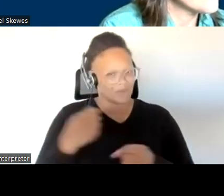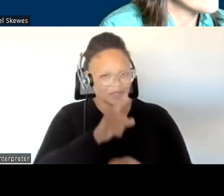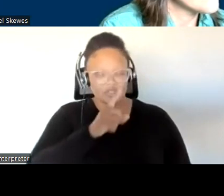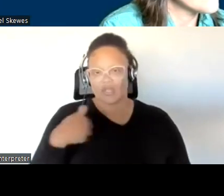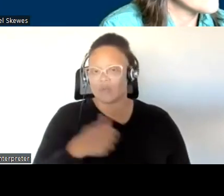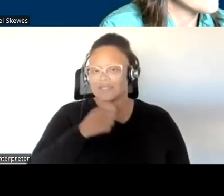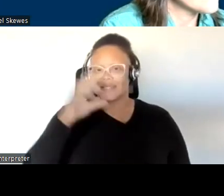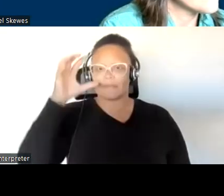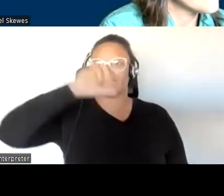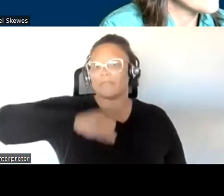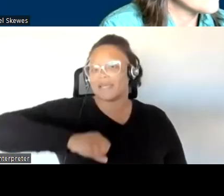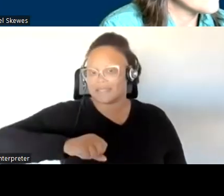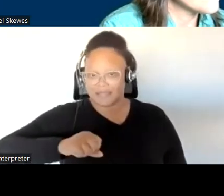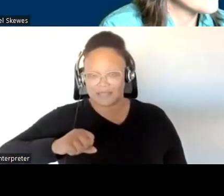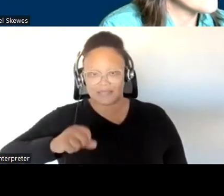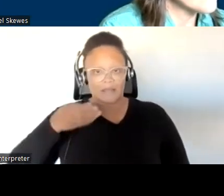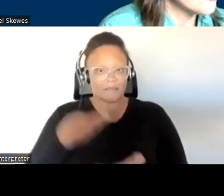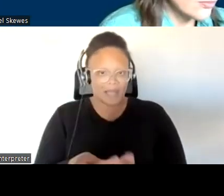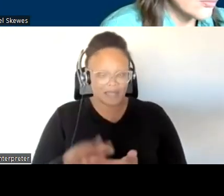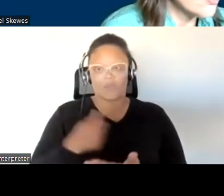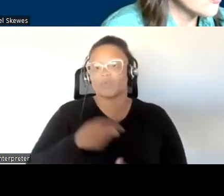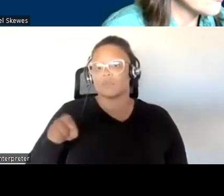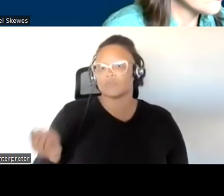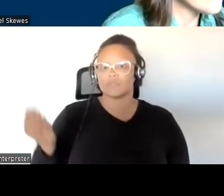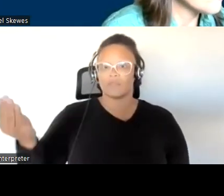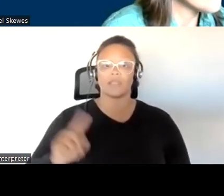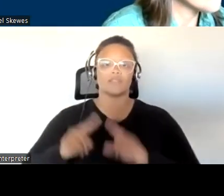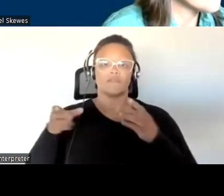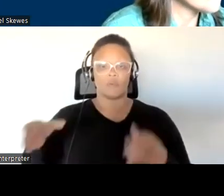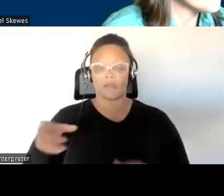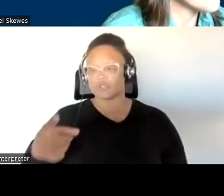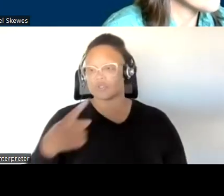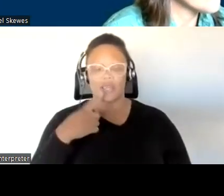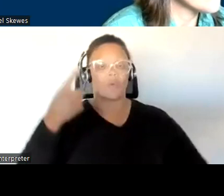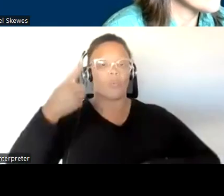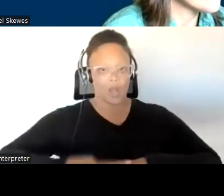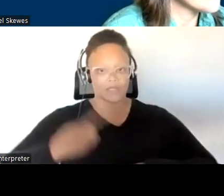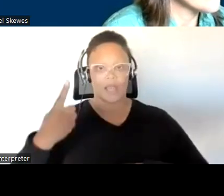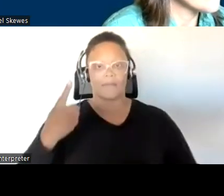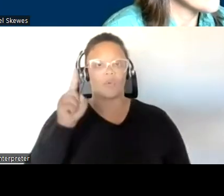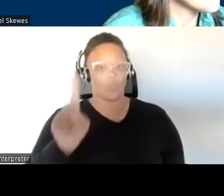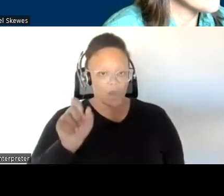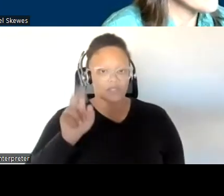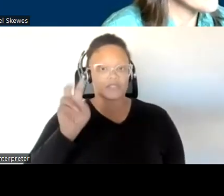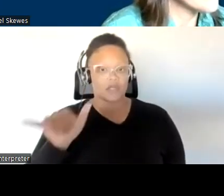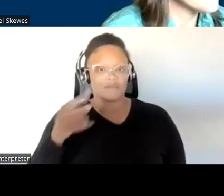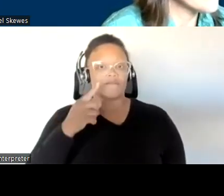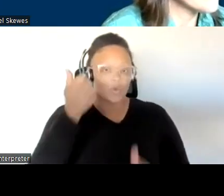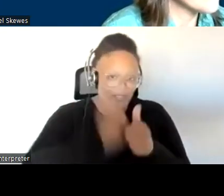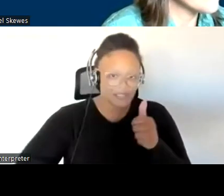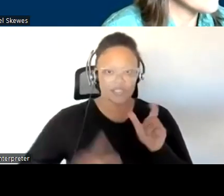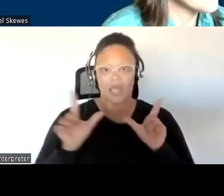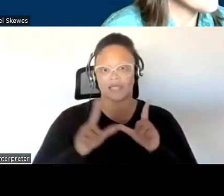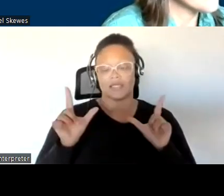miss out on it, that we were supposed to submit it through something else, but you're saying just one survey per